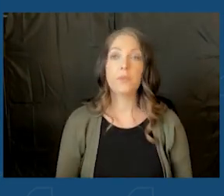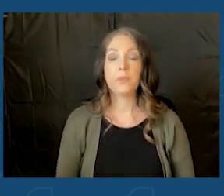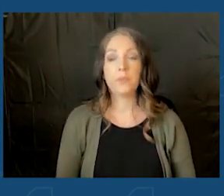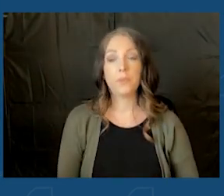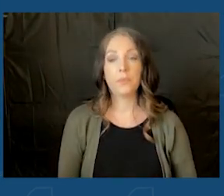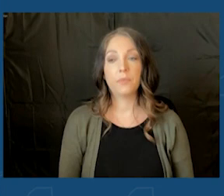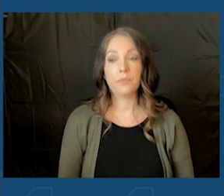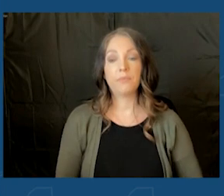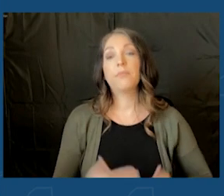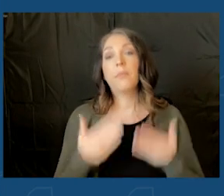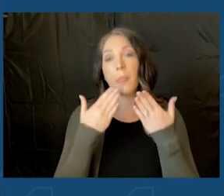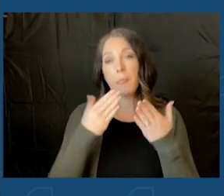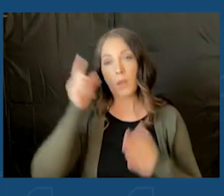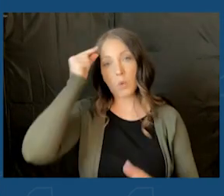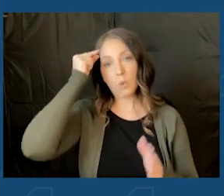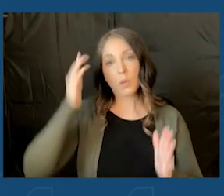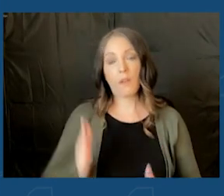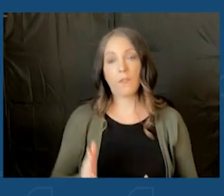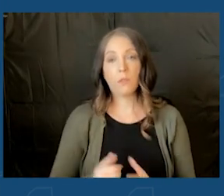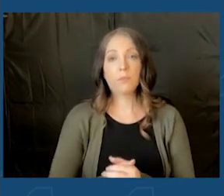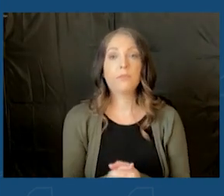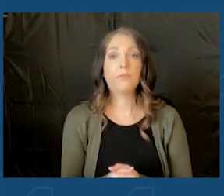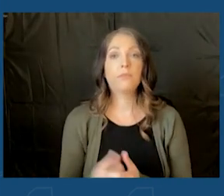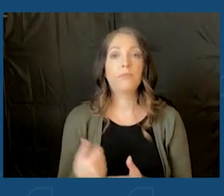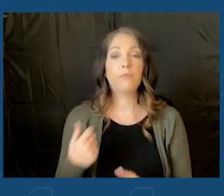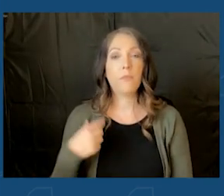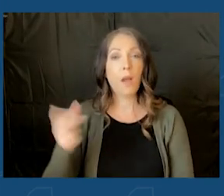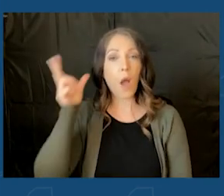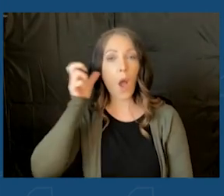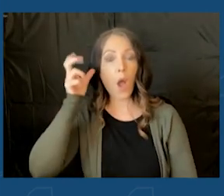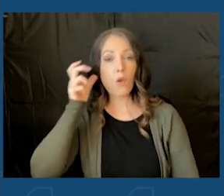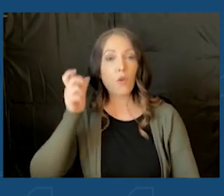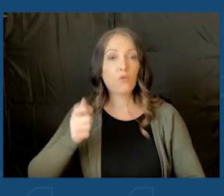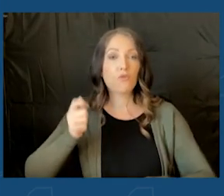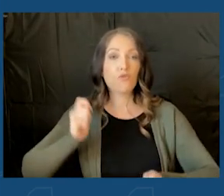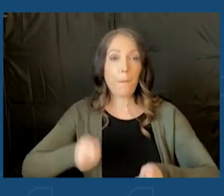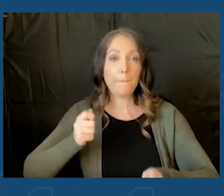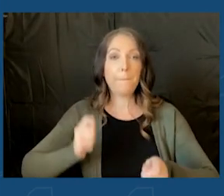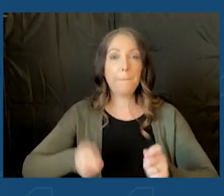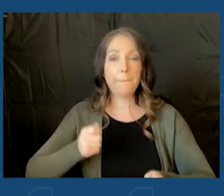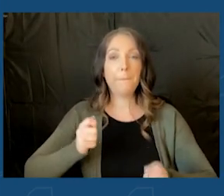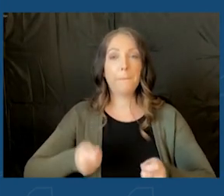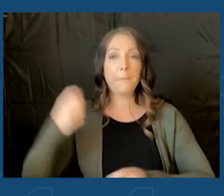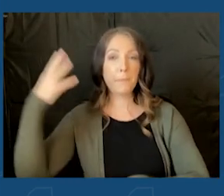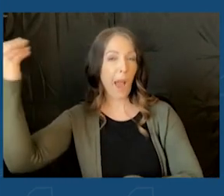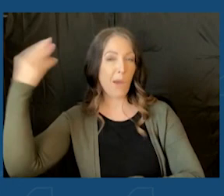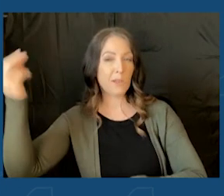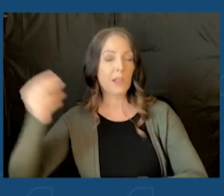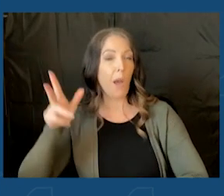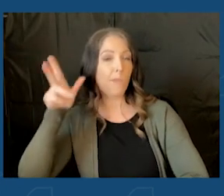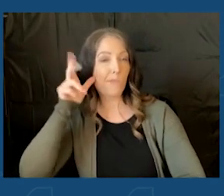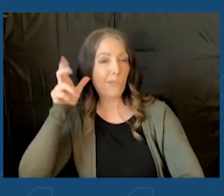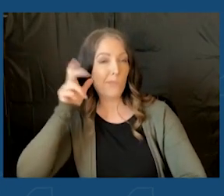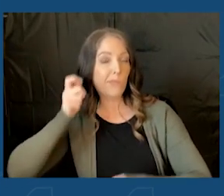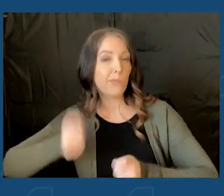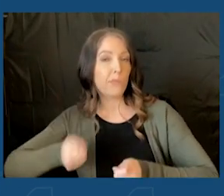Thank you, Governor. I heard the drumbeat outside, and I leaned over to Assemblywoman Rosenthal and said, "Our